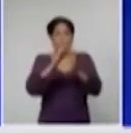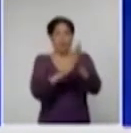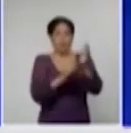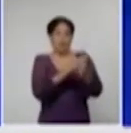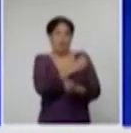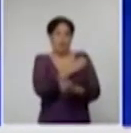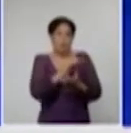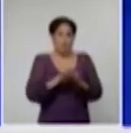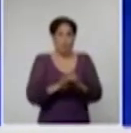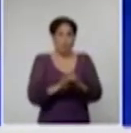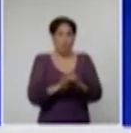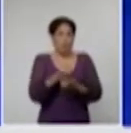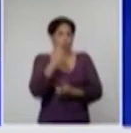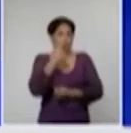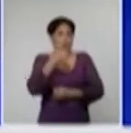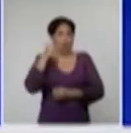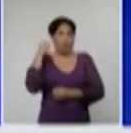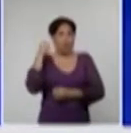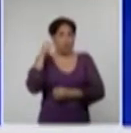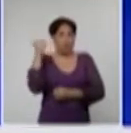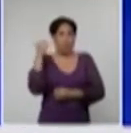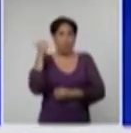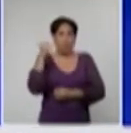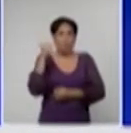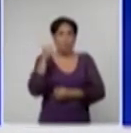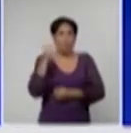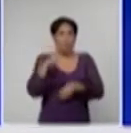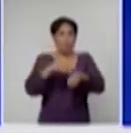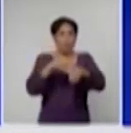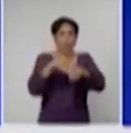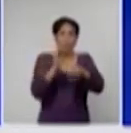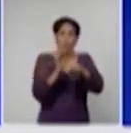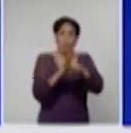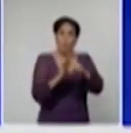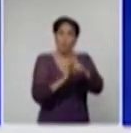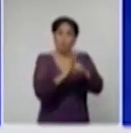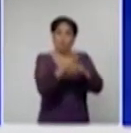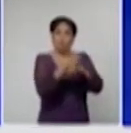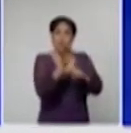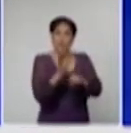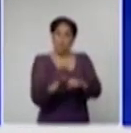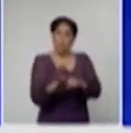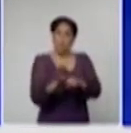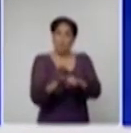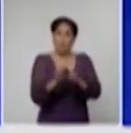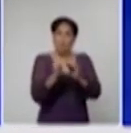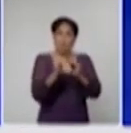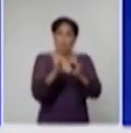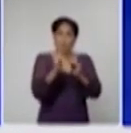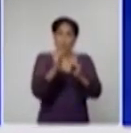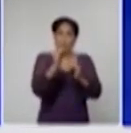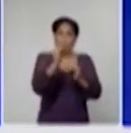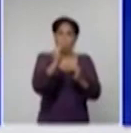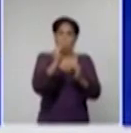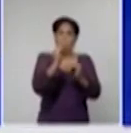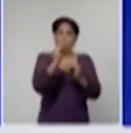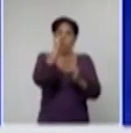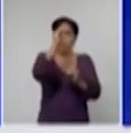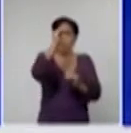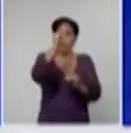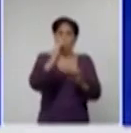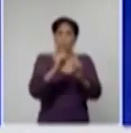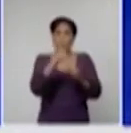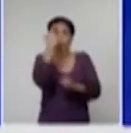fatalities have decreased. I would like the chart to be shown. That's right. Yeah. The lethality